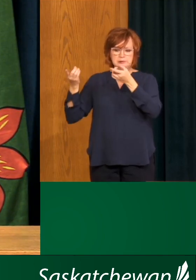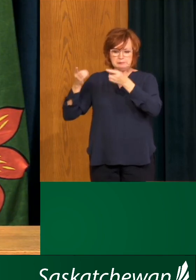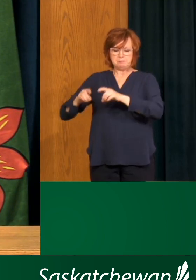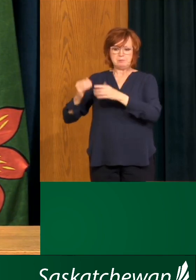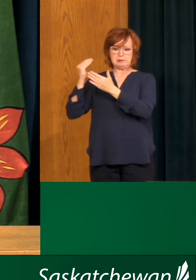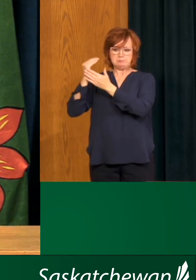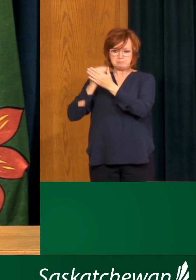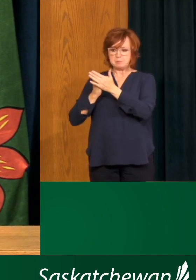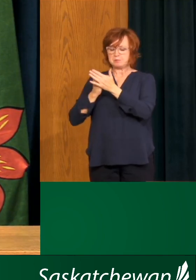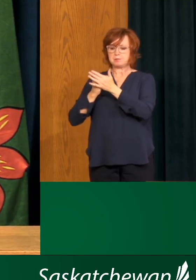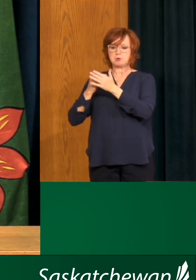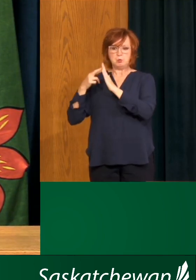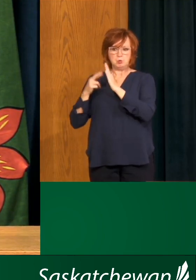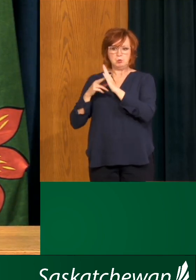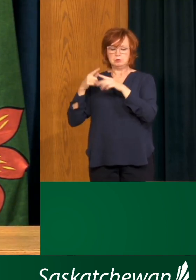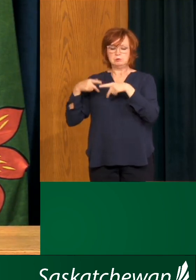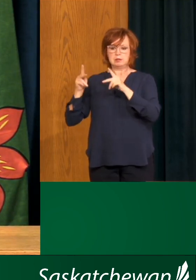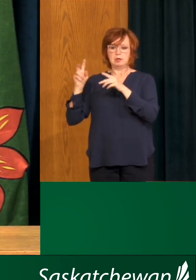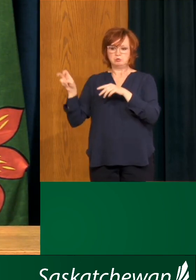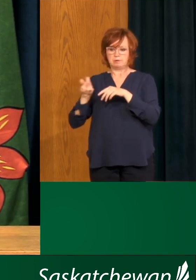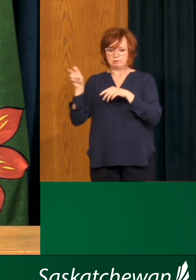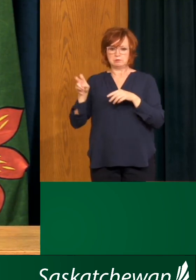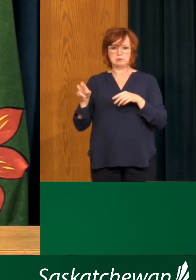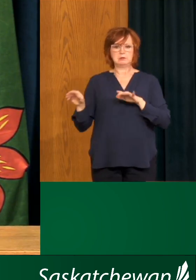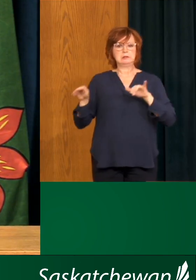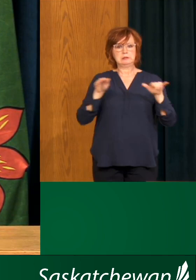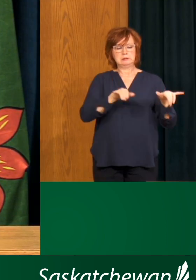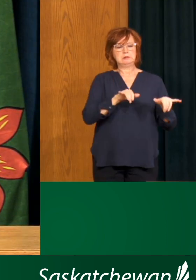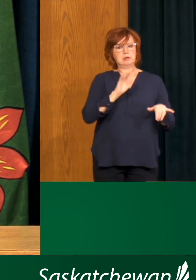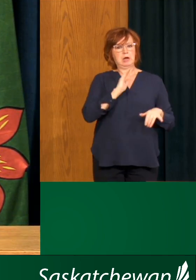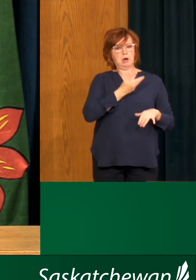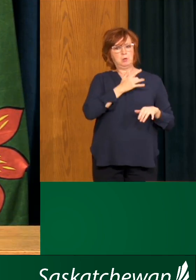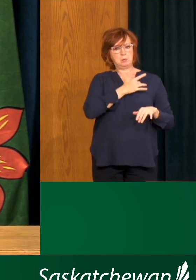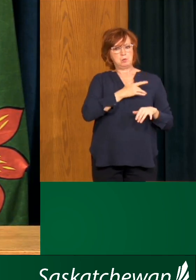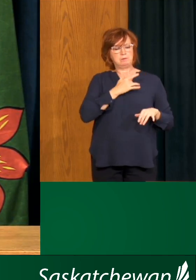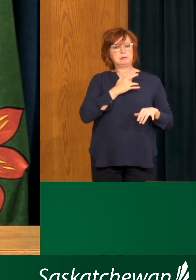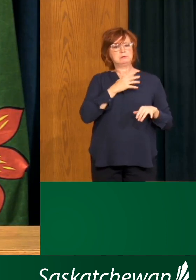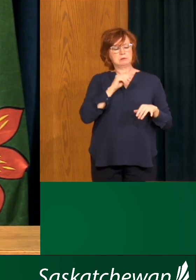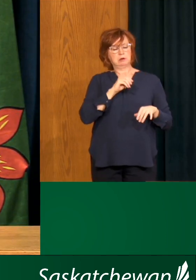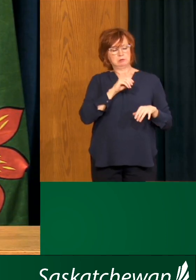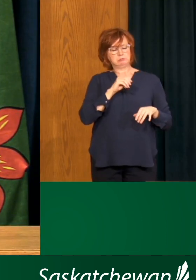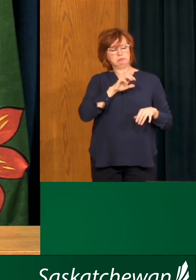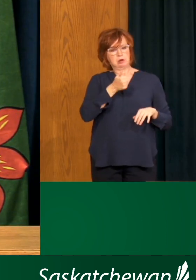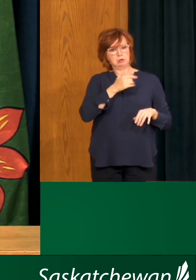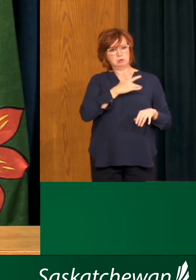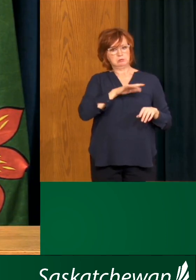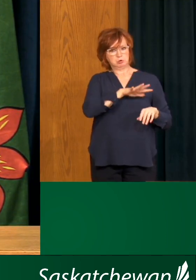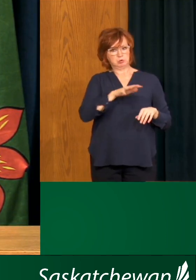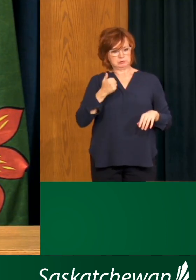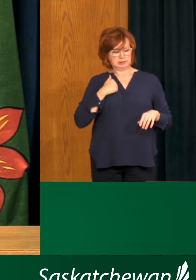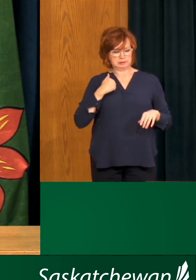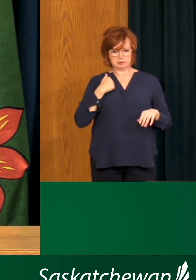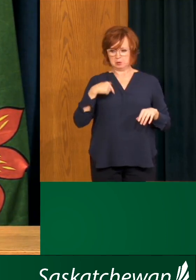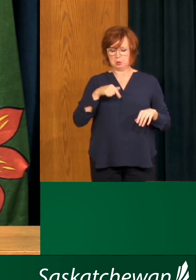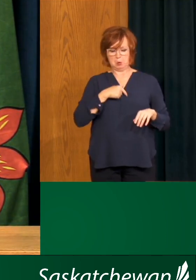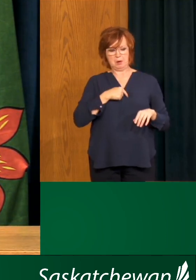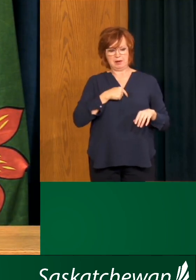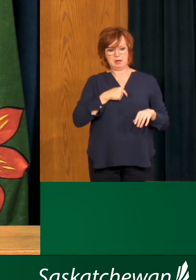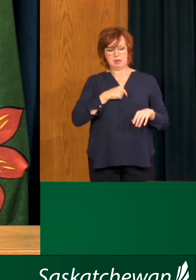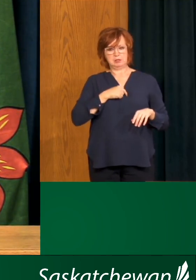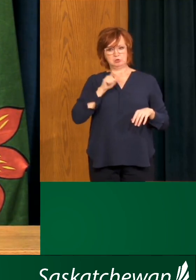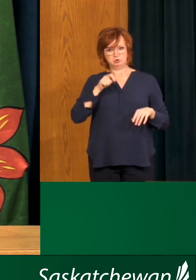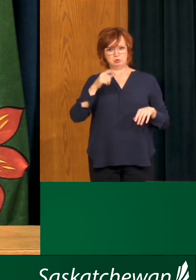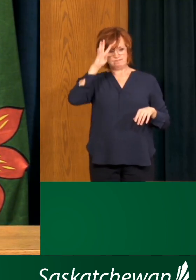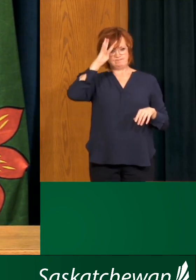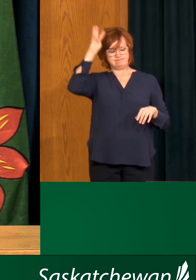public health side, and the federal government, on what do those safe parameters look like, so that when we do get to that decision